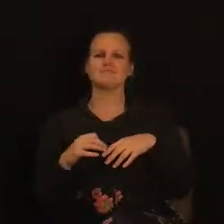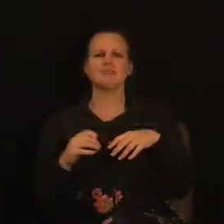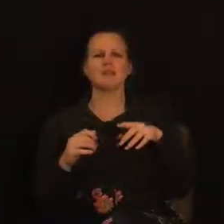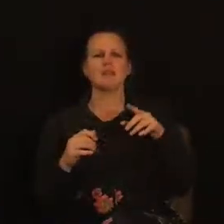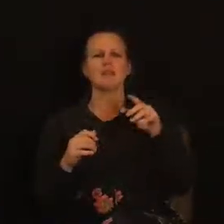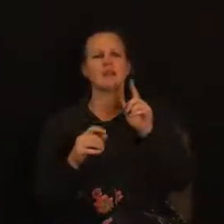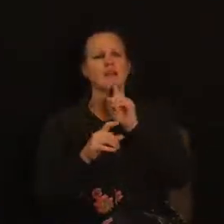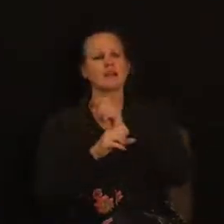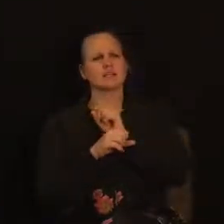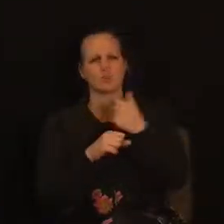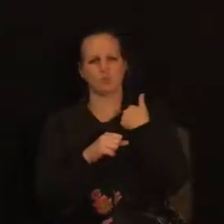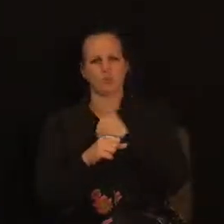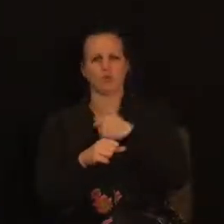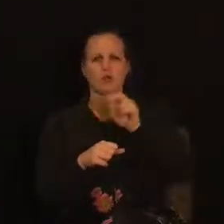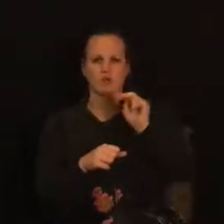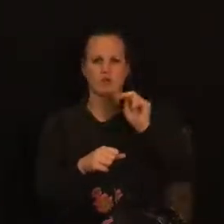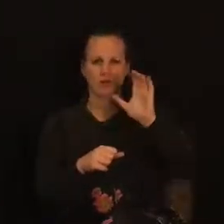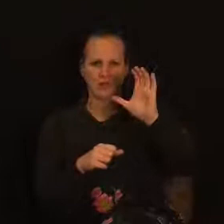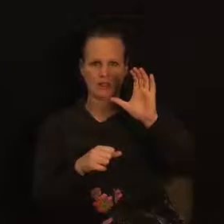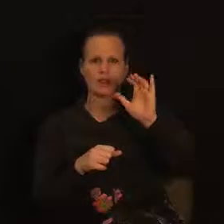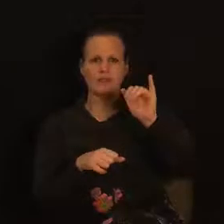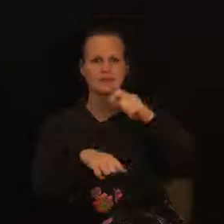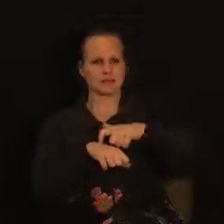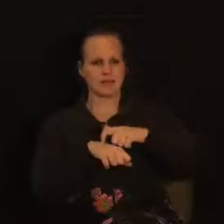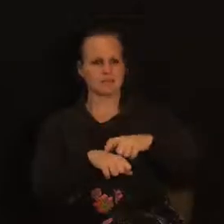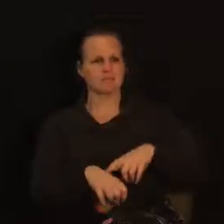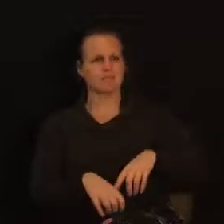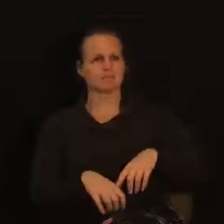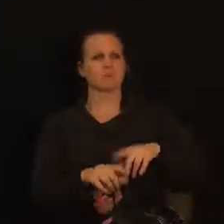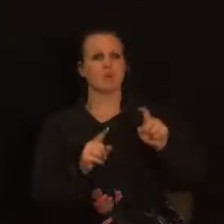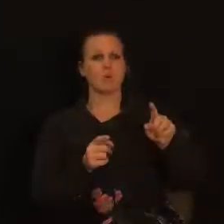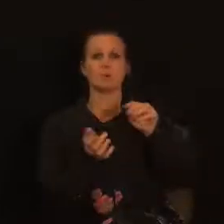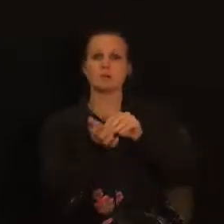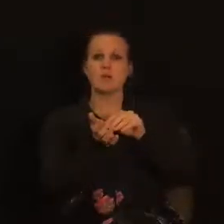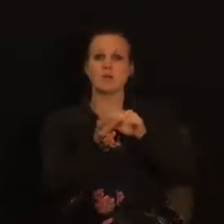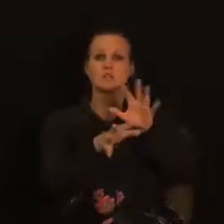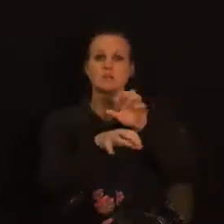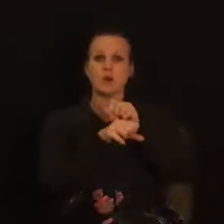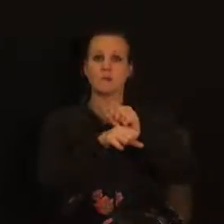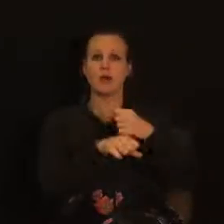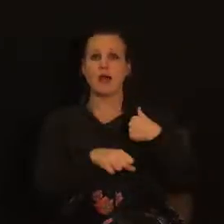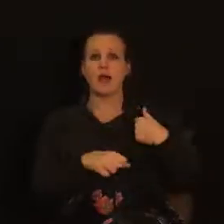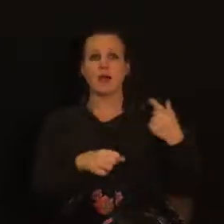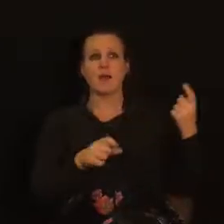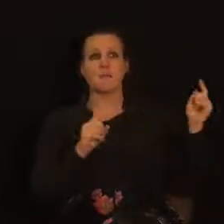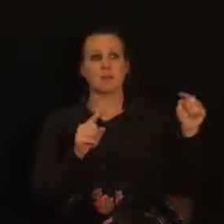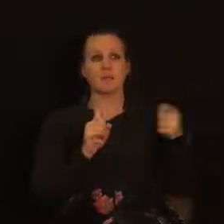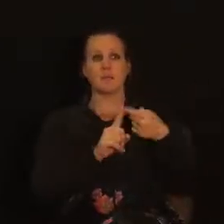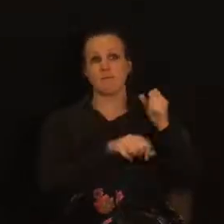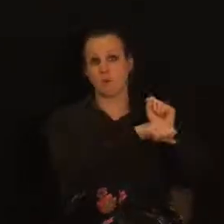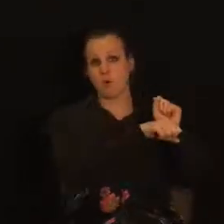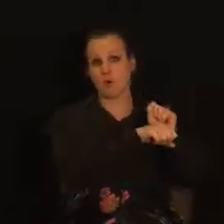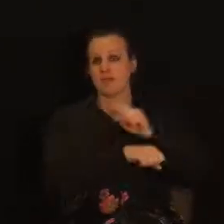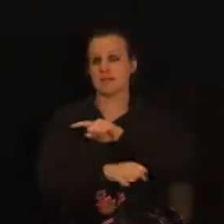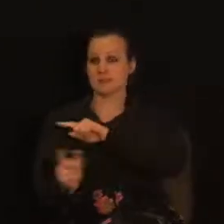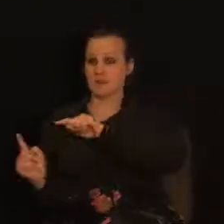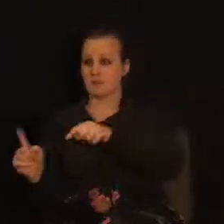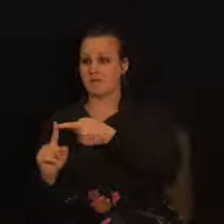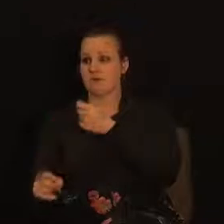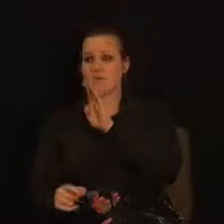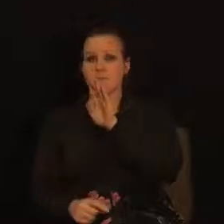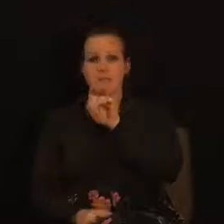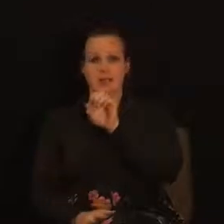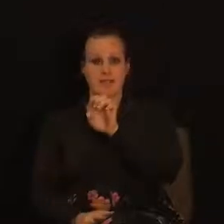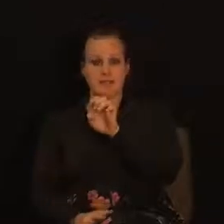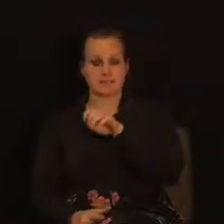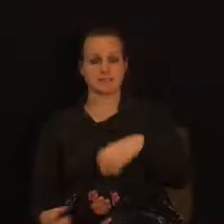North Carolina at this time, but we're going to a doctor's appointment. I'm coming from my job. He's, you know, coming from where he was on base.